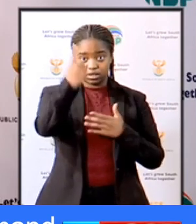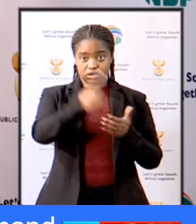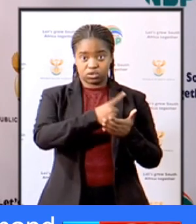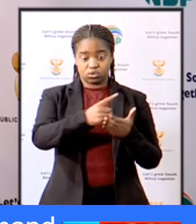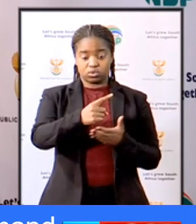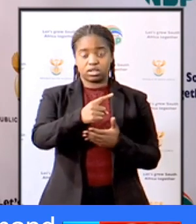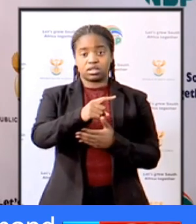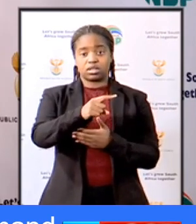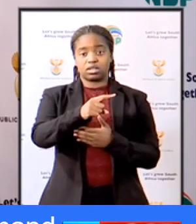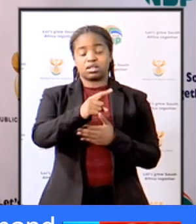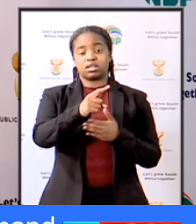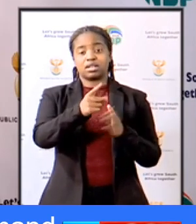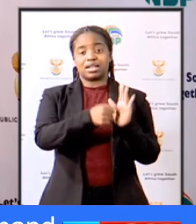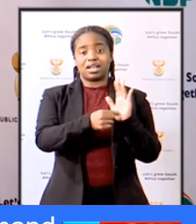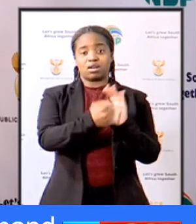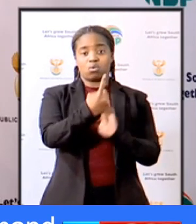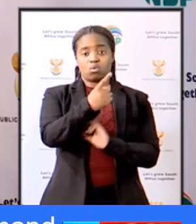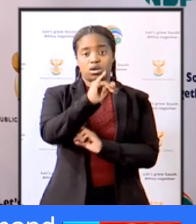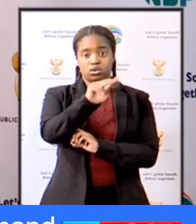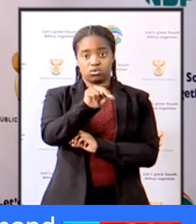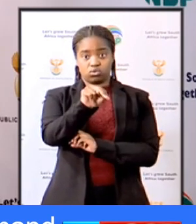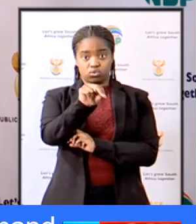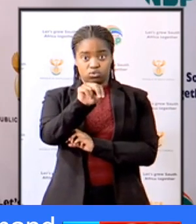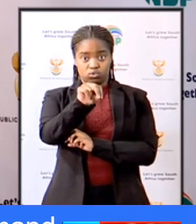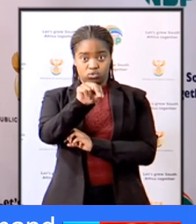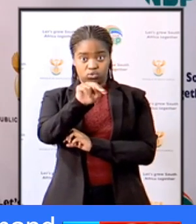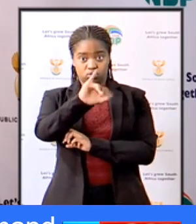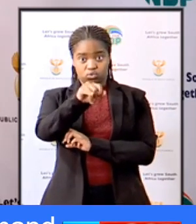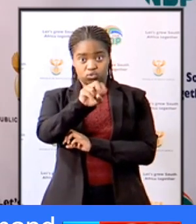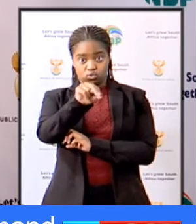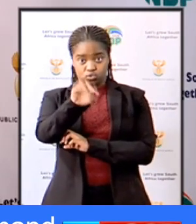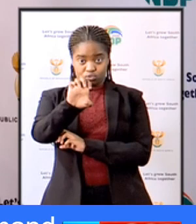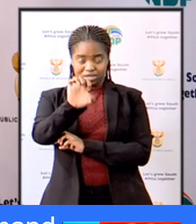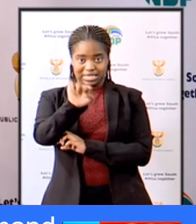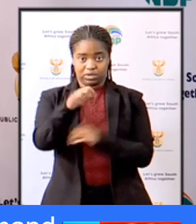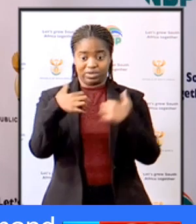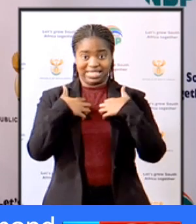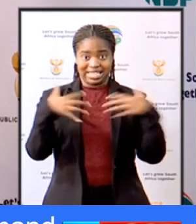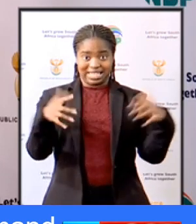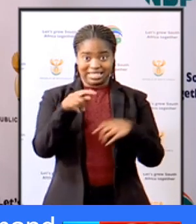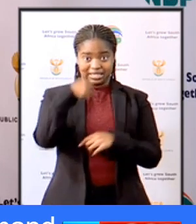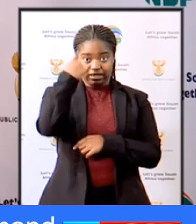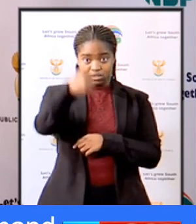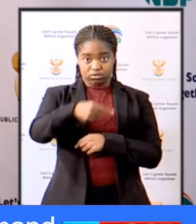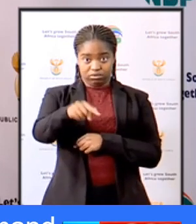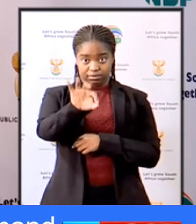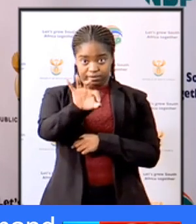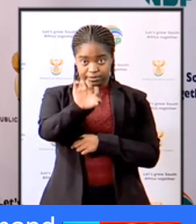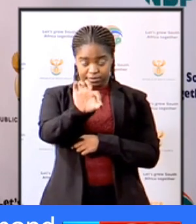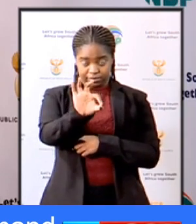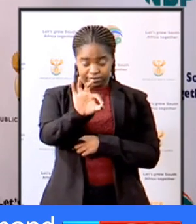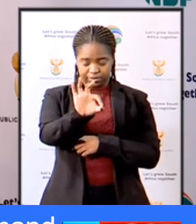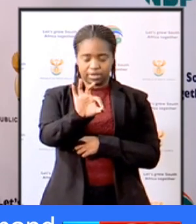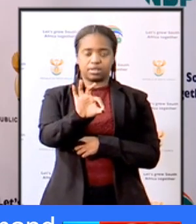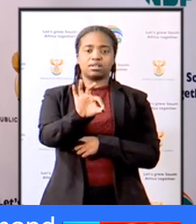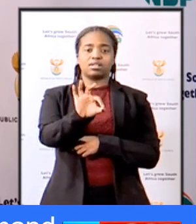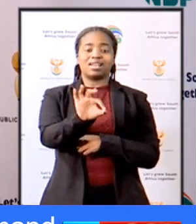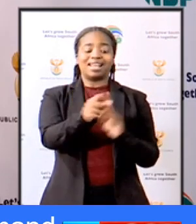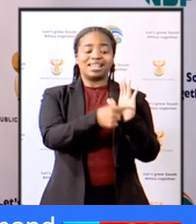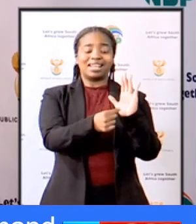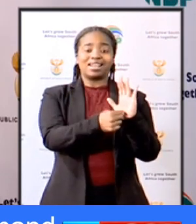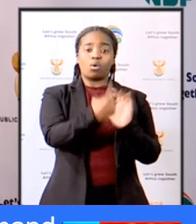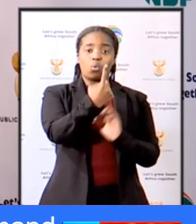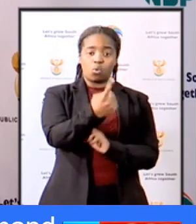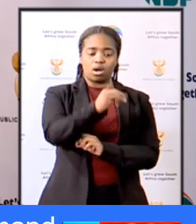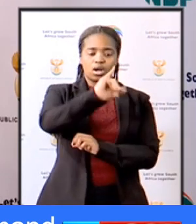proceeding from level 4 to level 3 come the 1st of June, Monday,